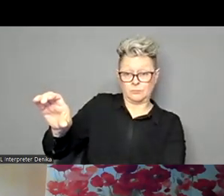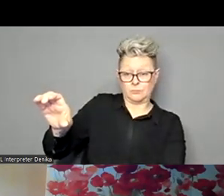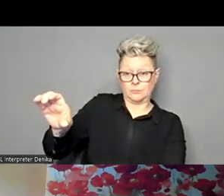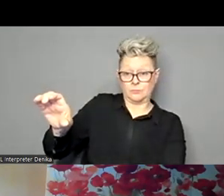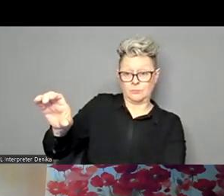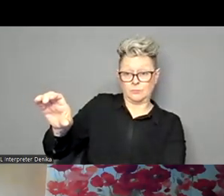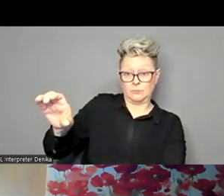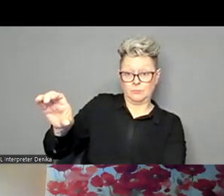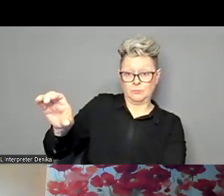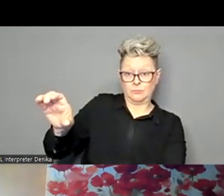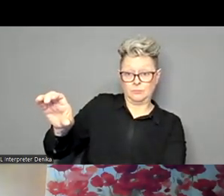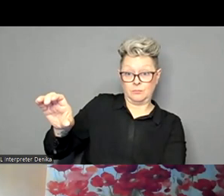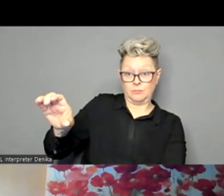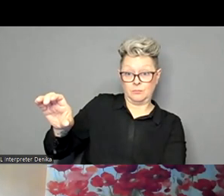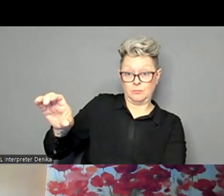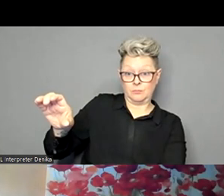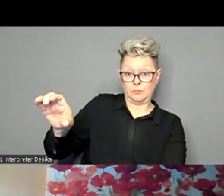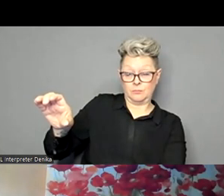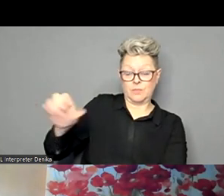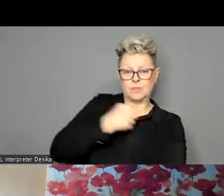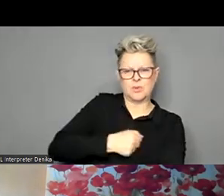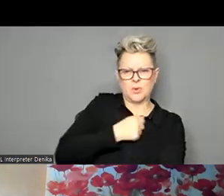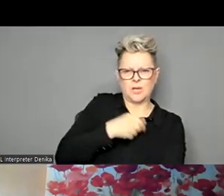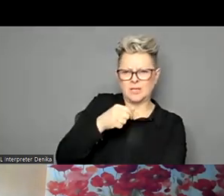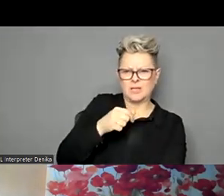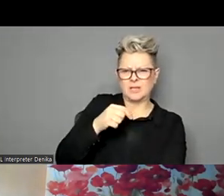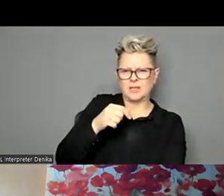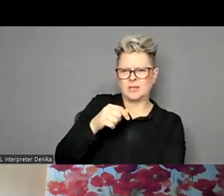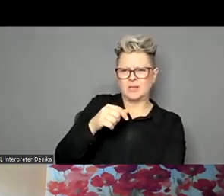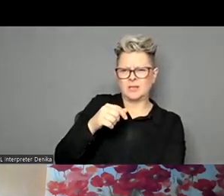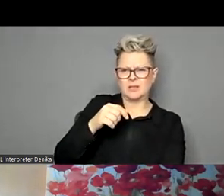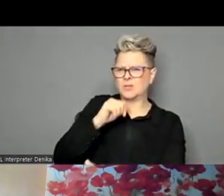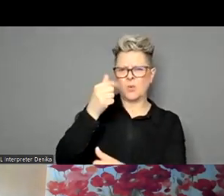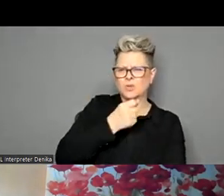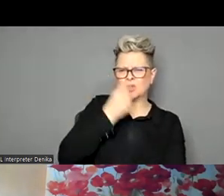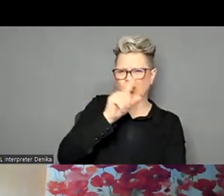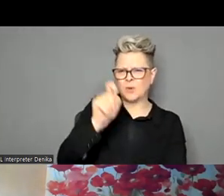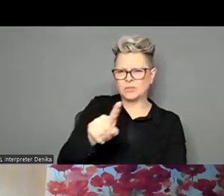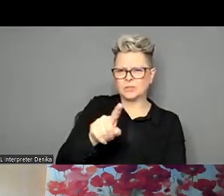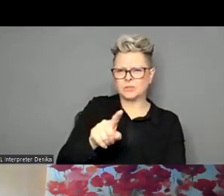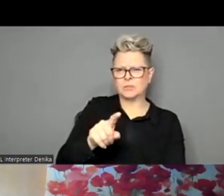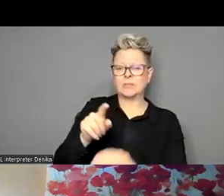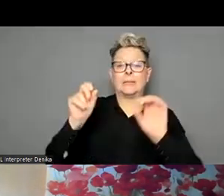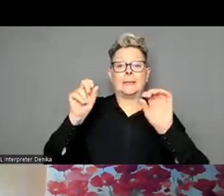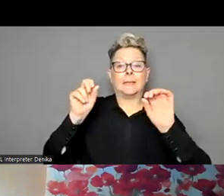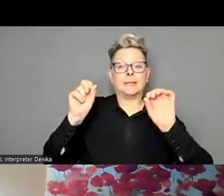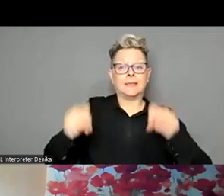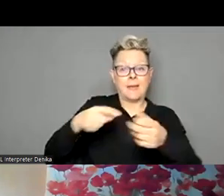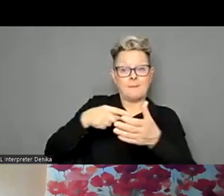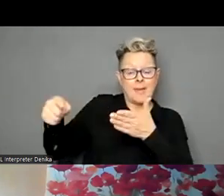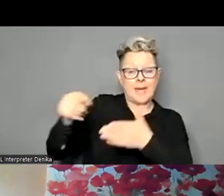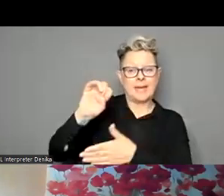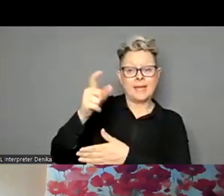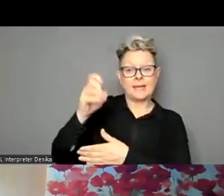matters amounts? Sorry, I'm not quite understanding this. Could you specify in your will that you want your executor to have a sum of money for being